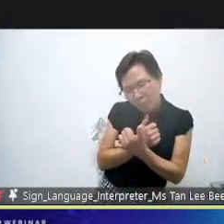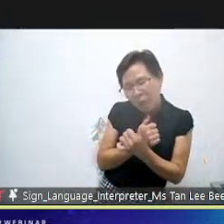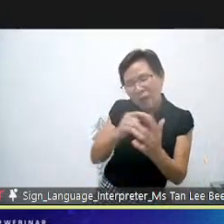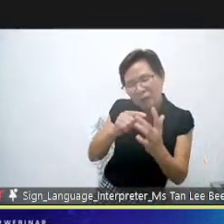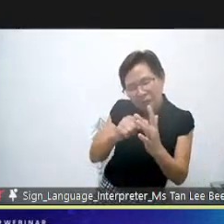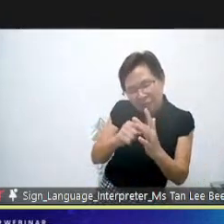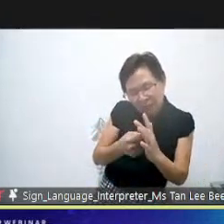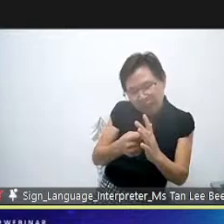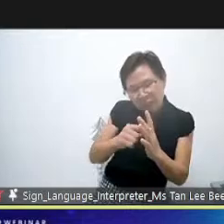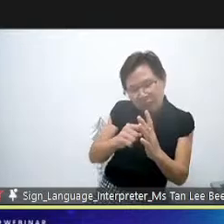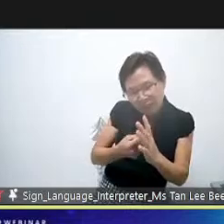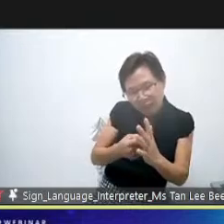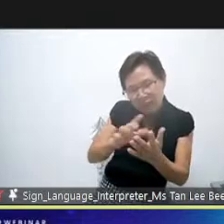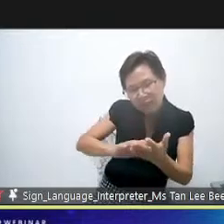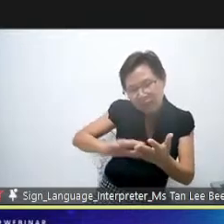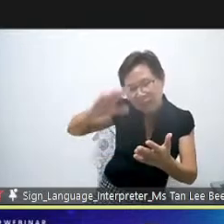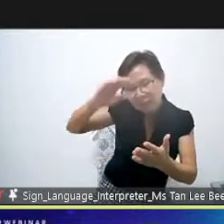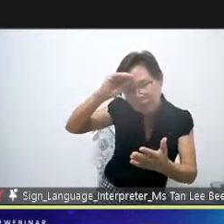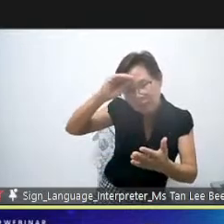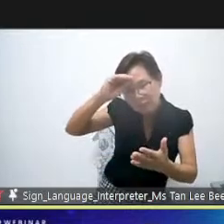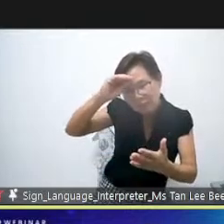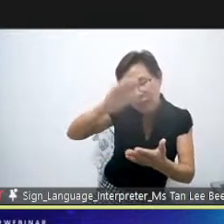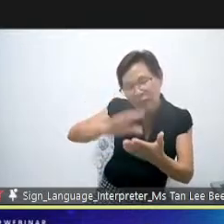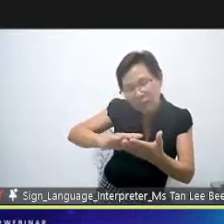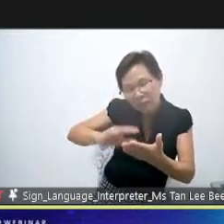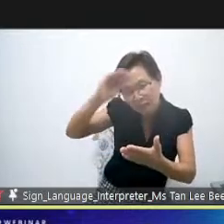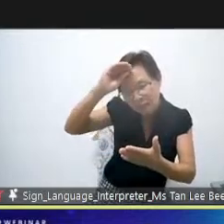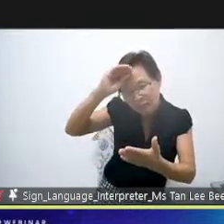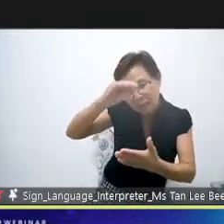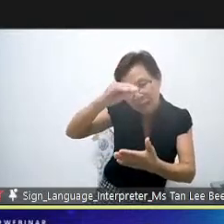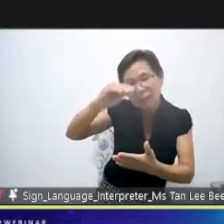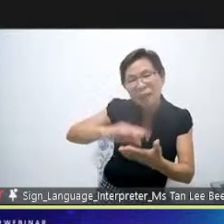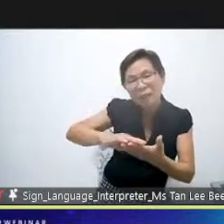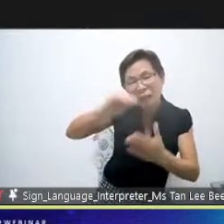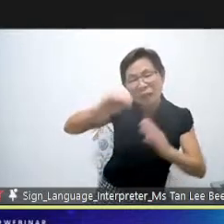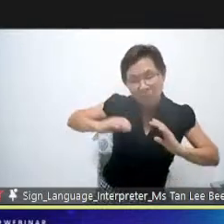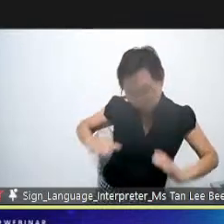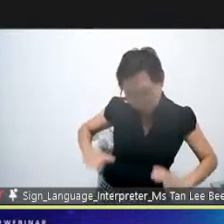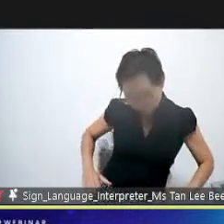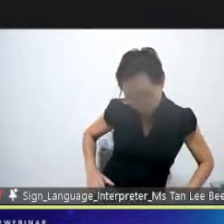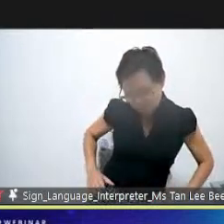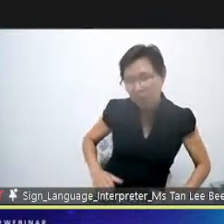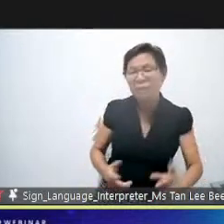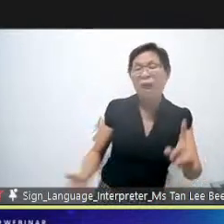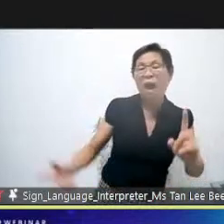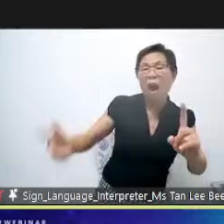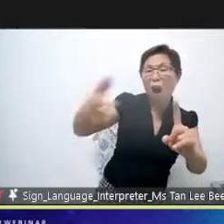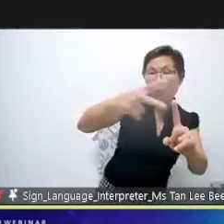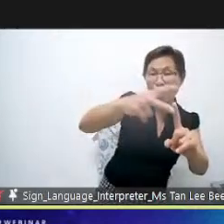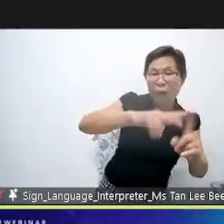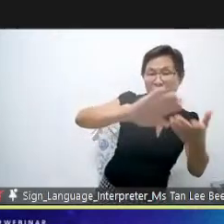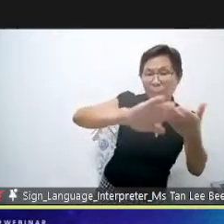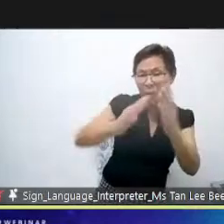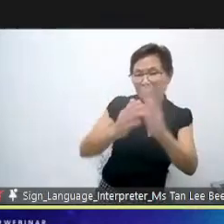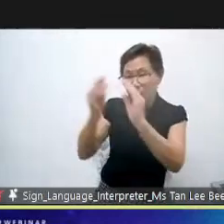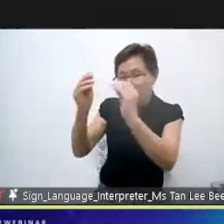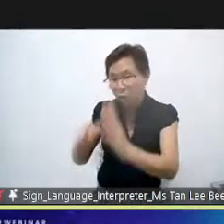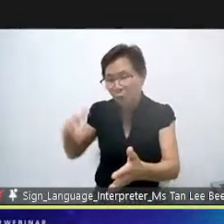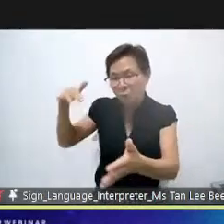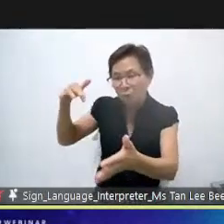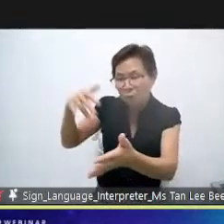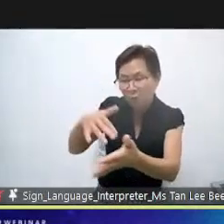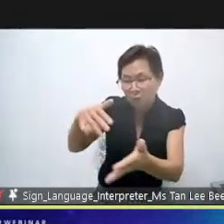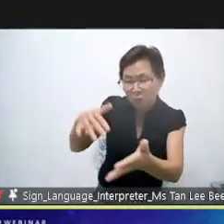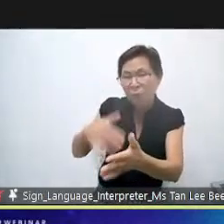learn on disability. Yeah. Then I try apply to become a teacher and study in